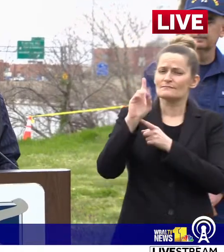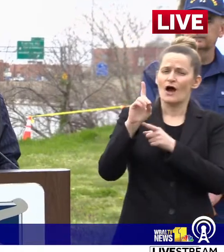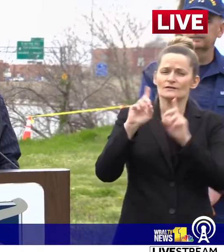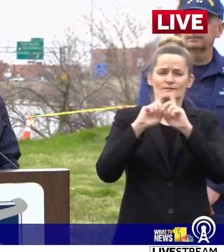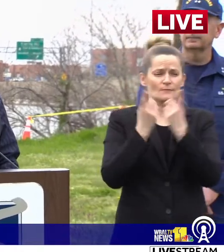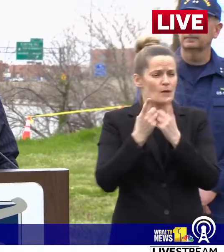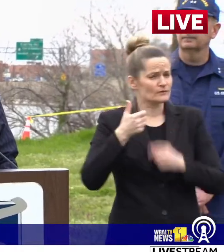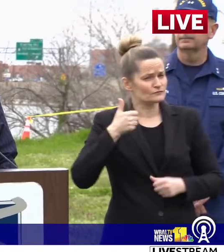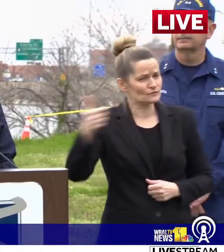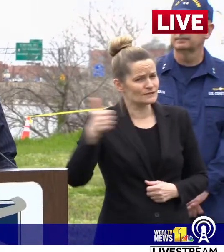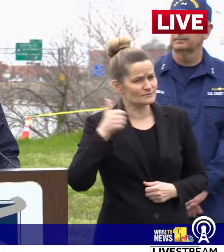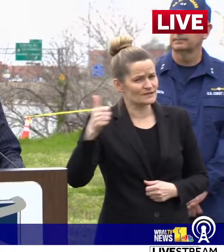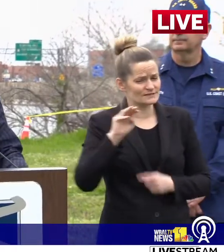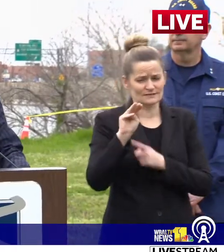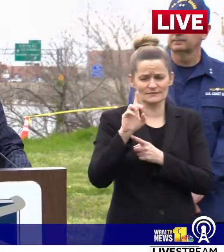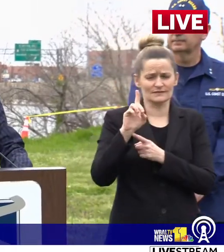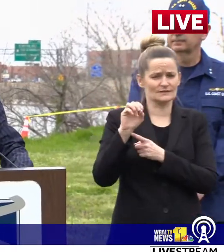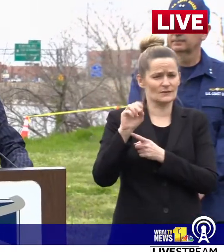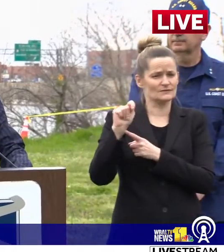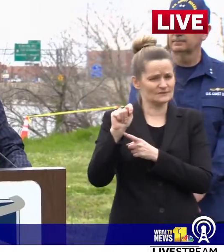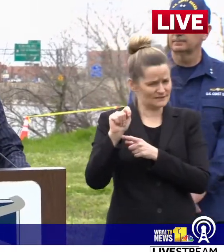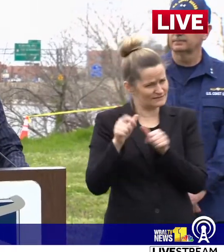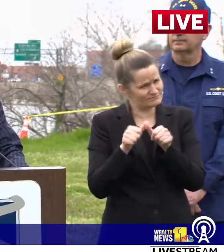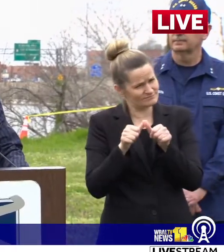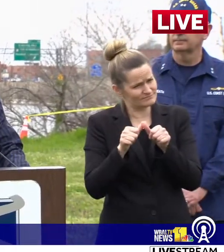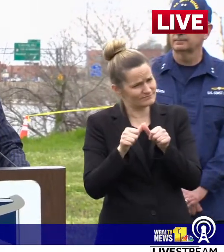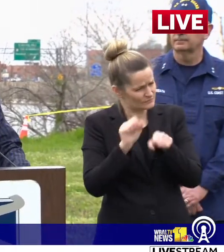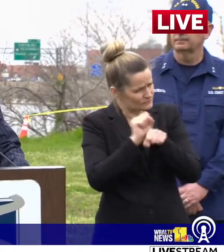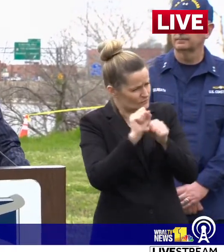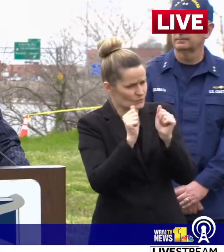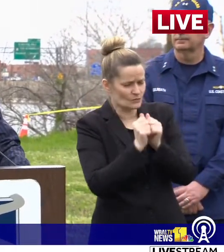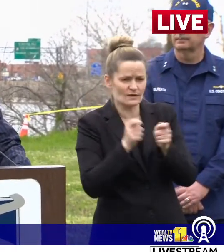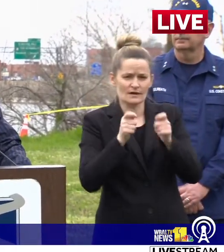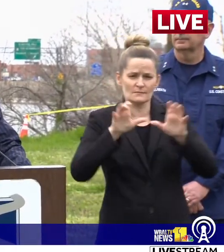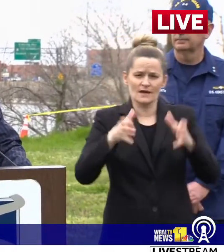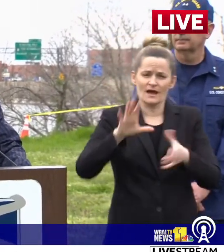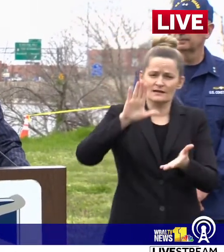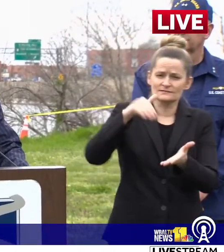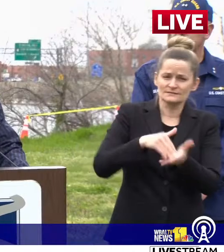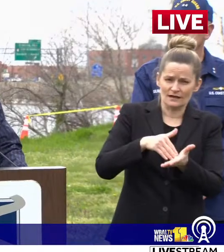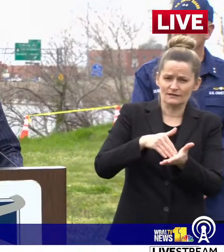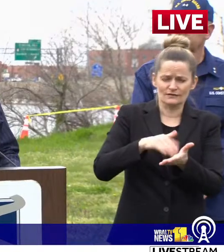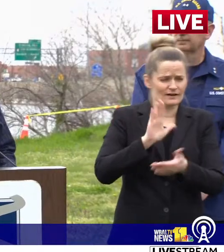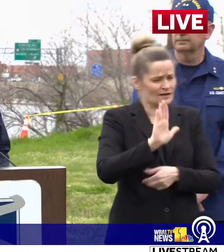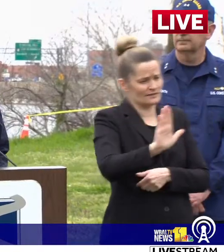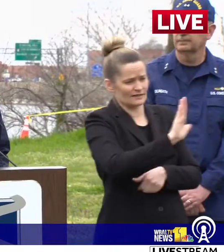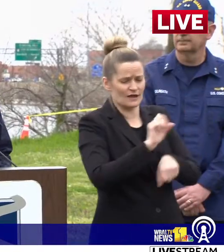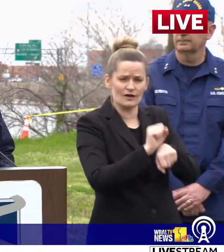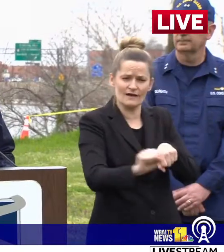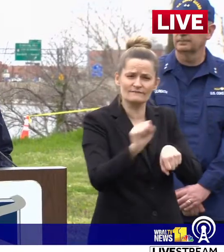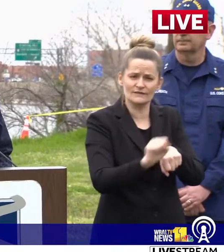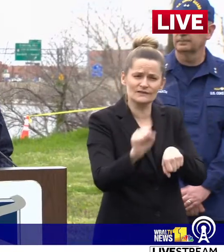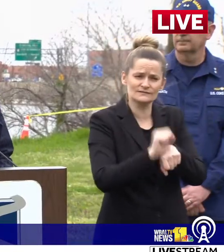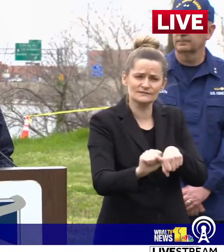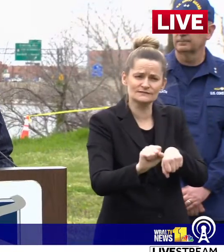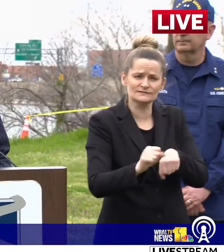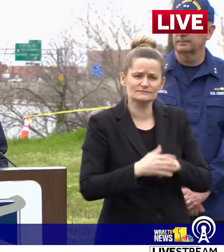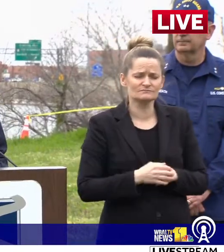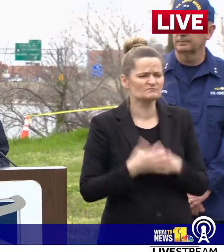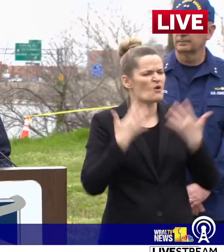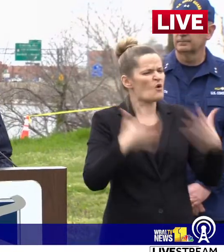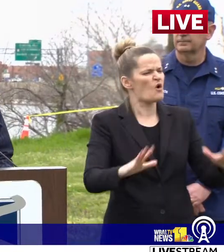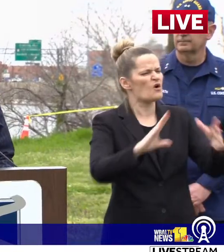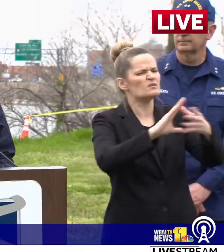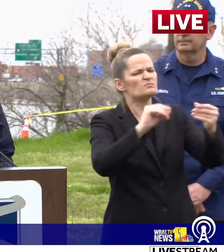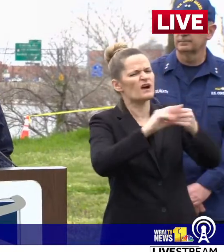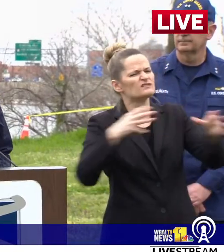of Transportation continues to support the Unified Command salvage efforts. As has been said many times, will be said many more times, the top